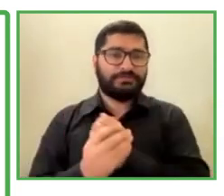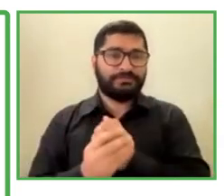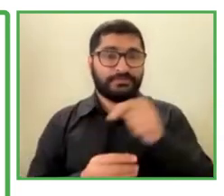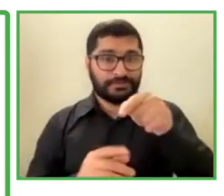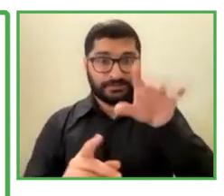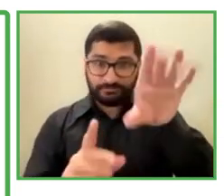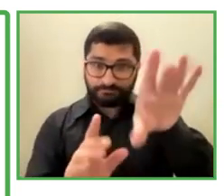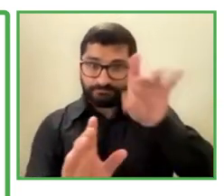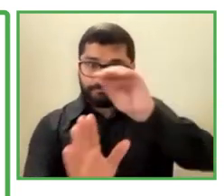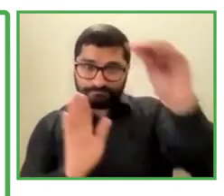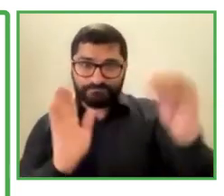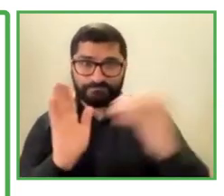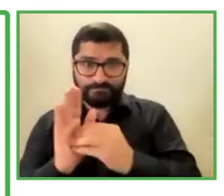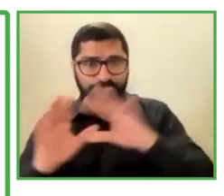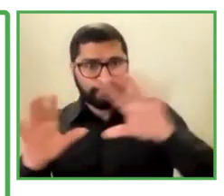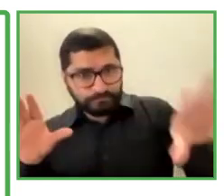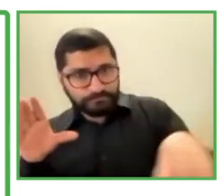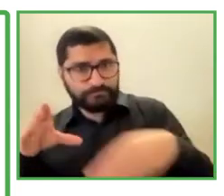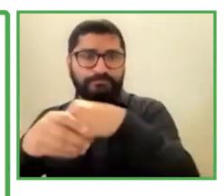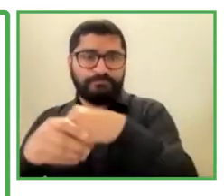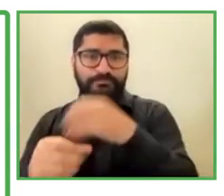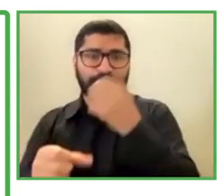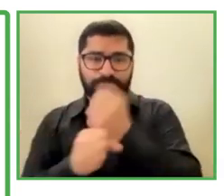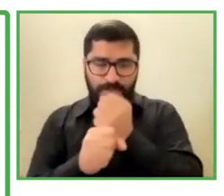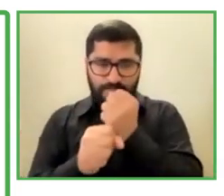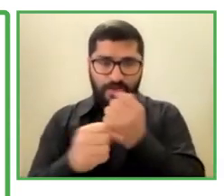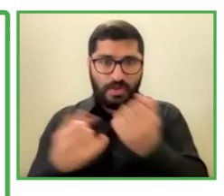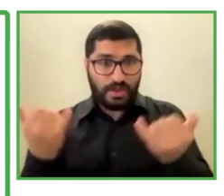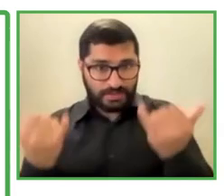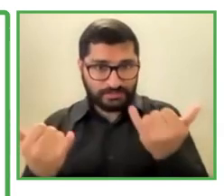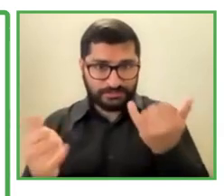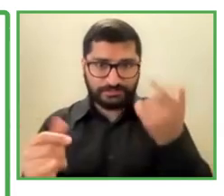incorporation is part of our